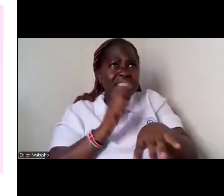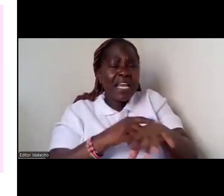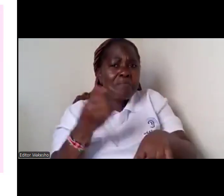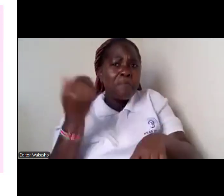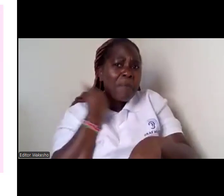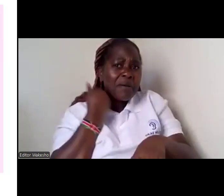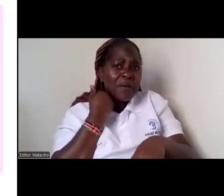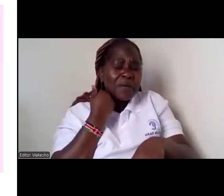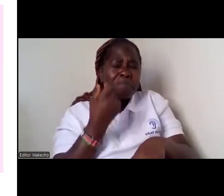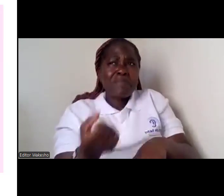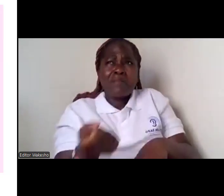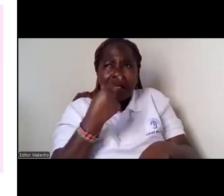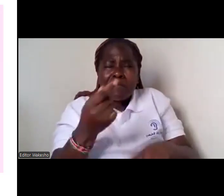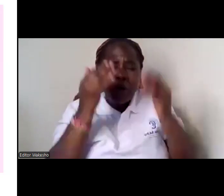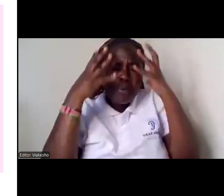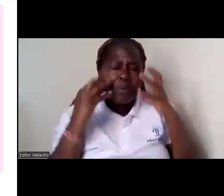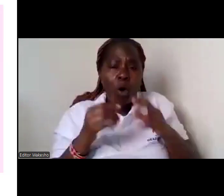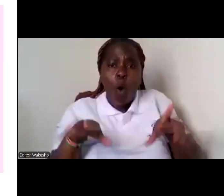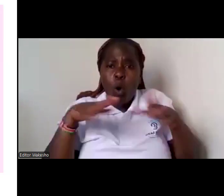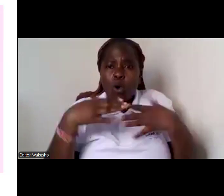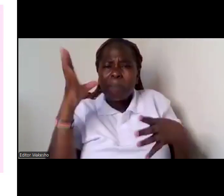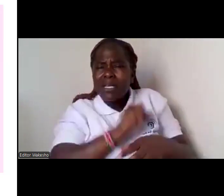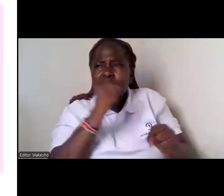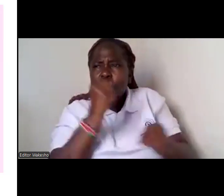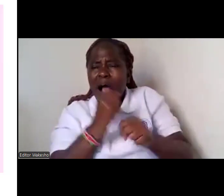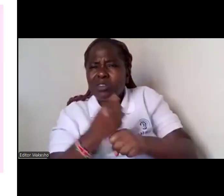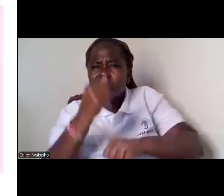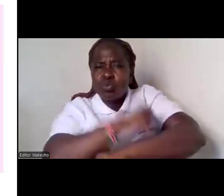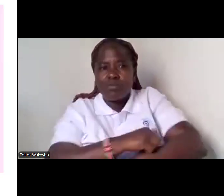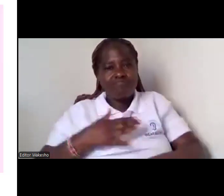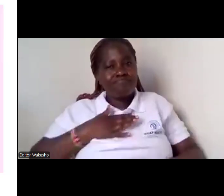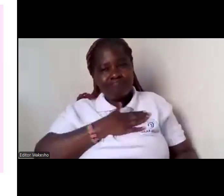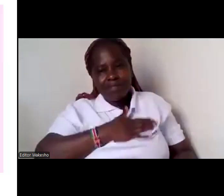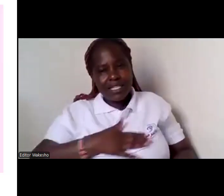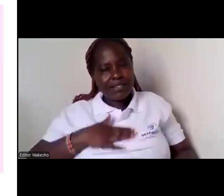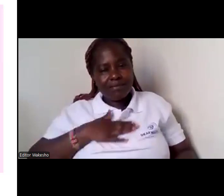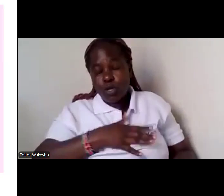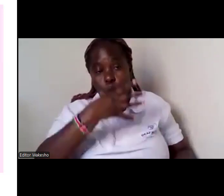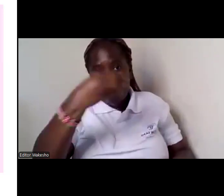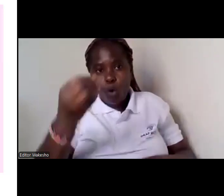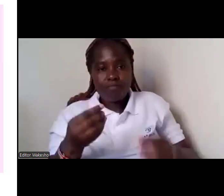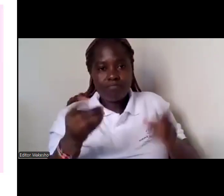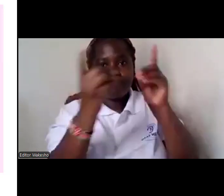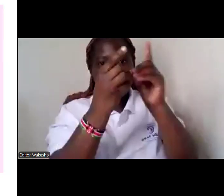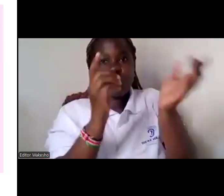missing work, you're missing school because of painful periods, please come see the doctor.